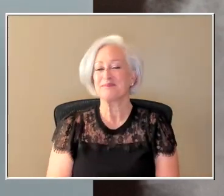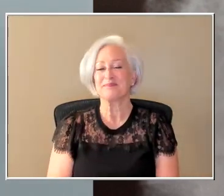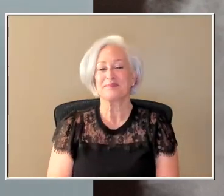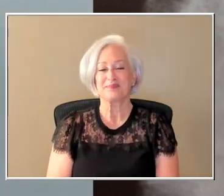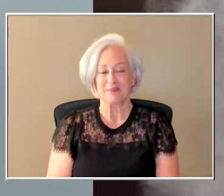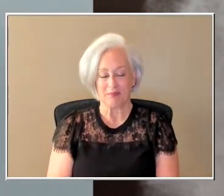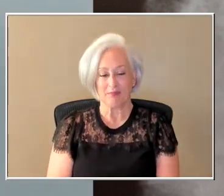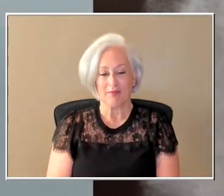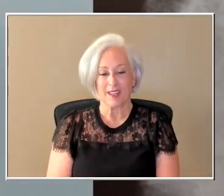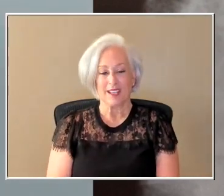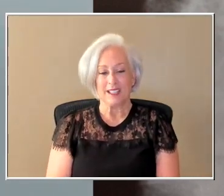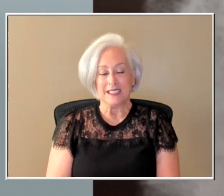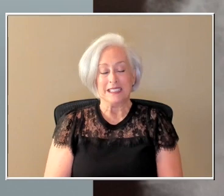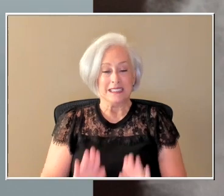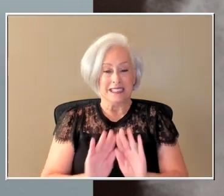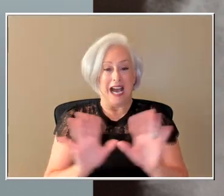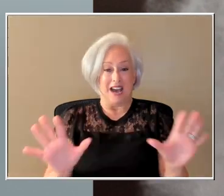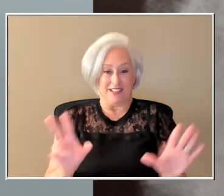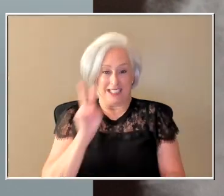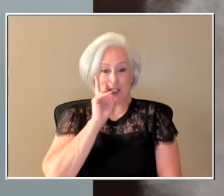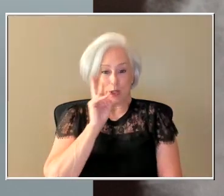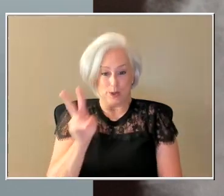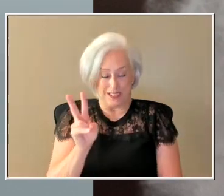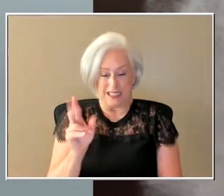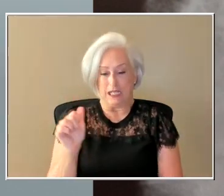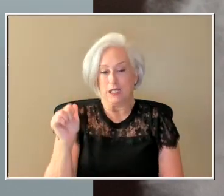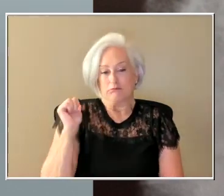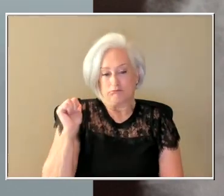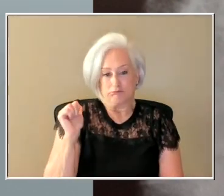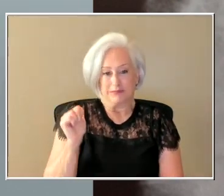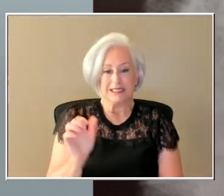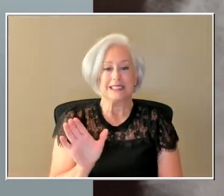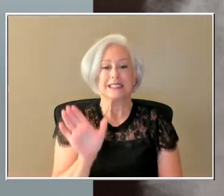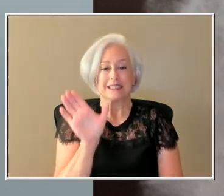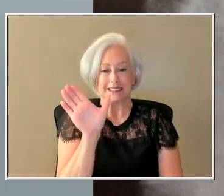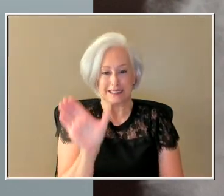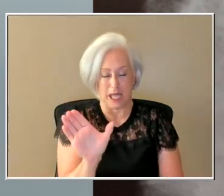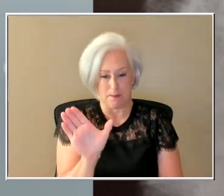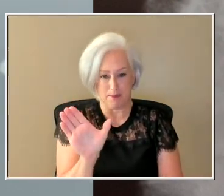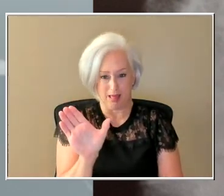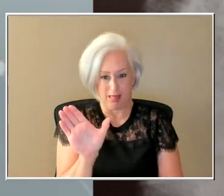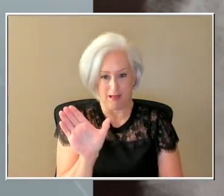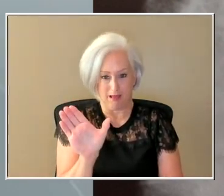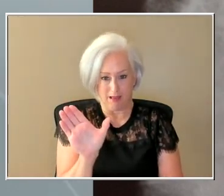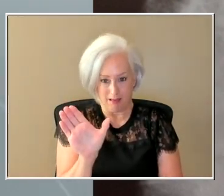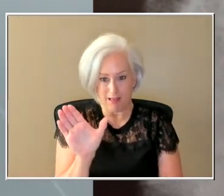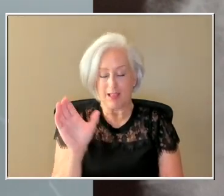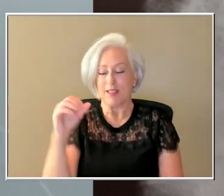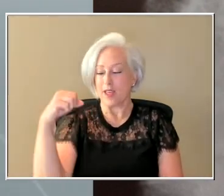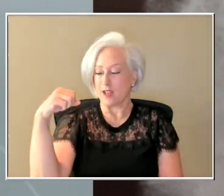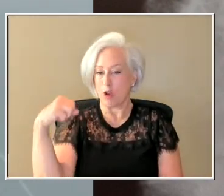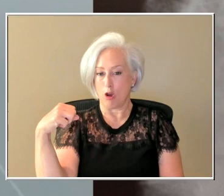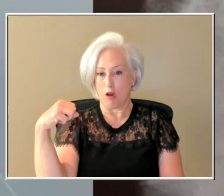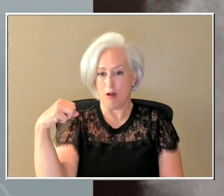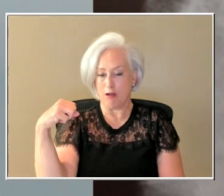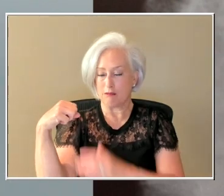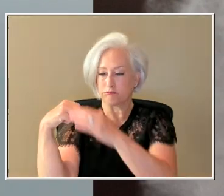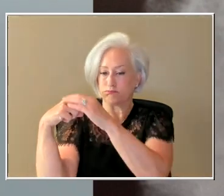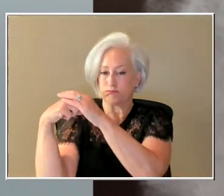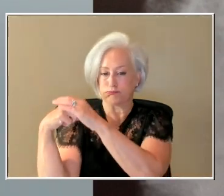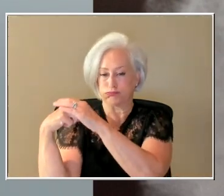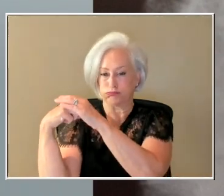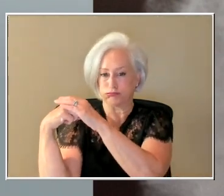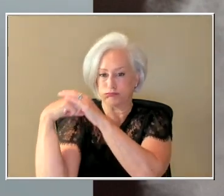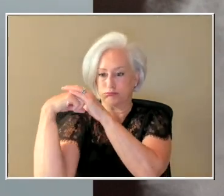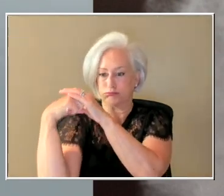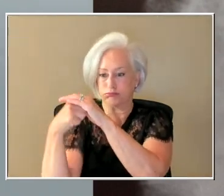Well, obviously you can see the scapula there, and then the ball and socket joint is flipped, and then there on the right side is